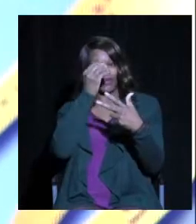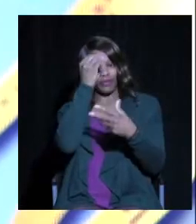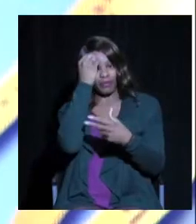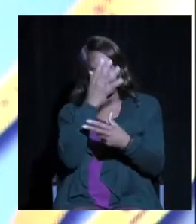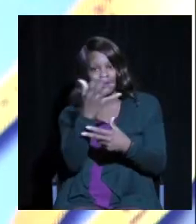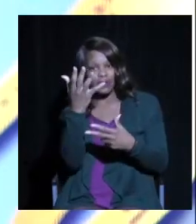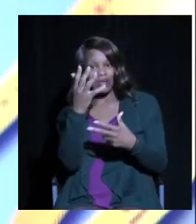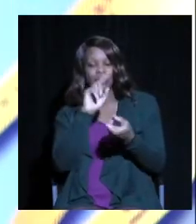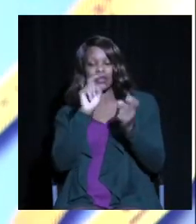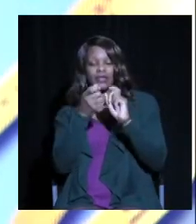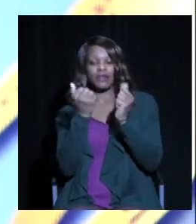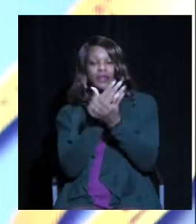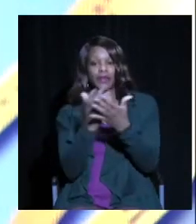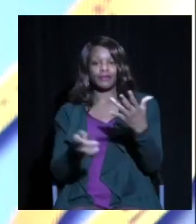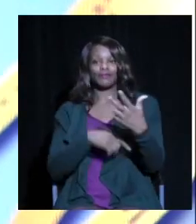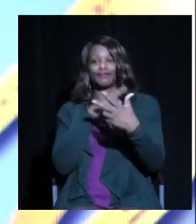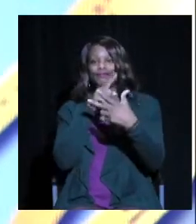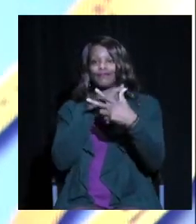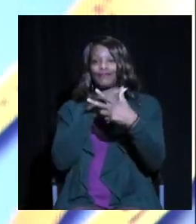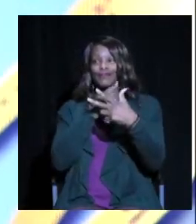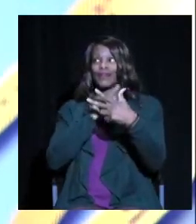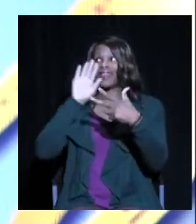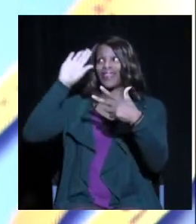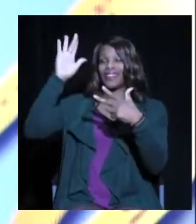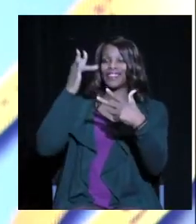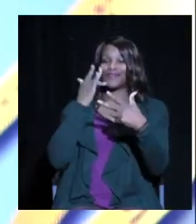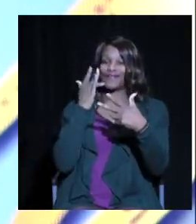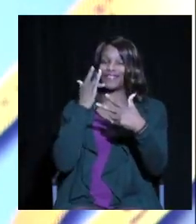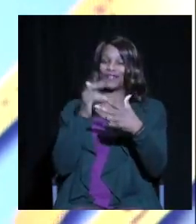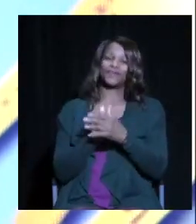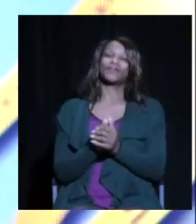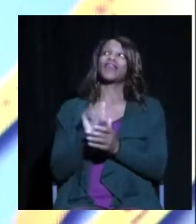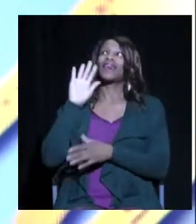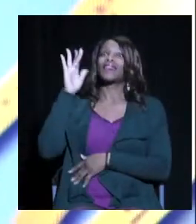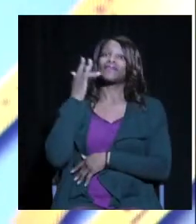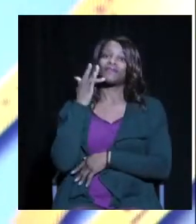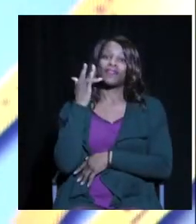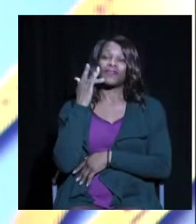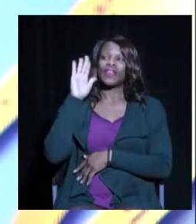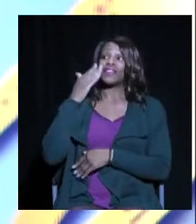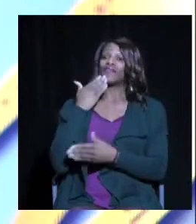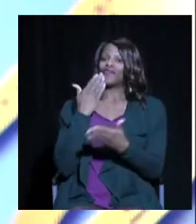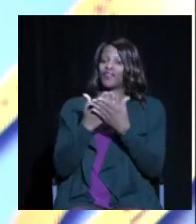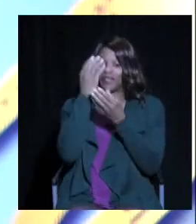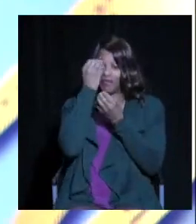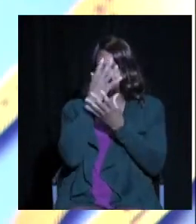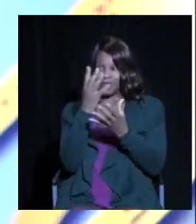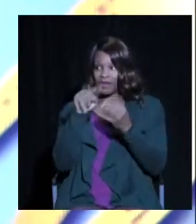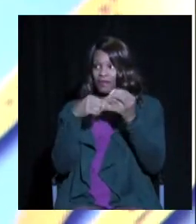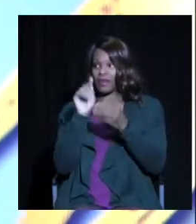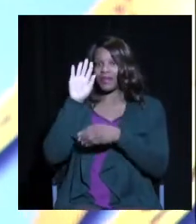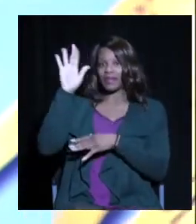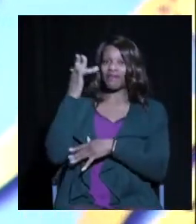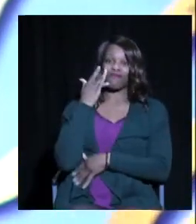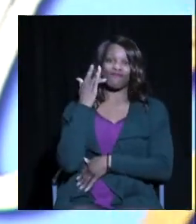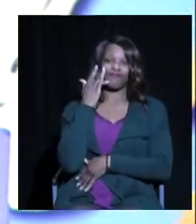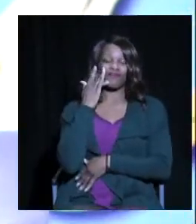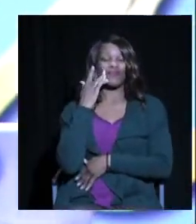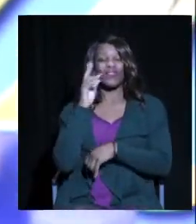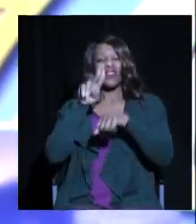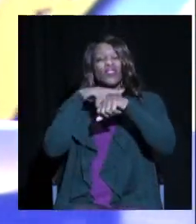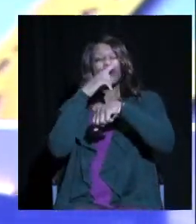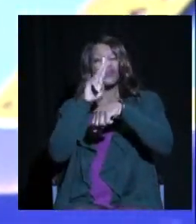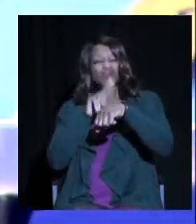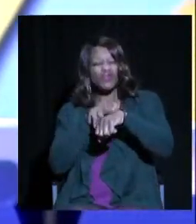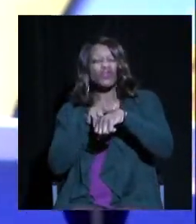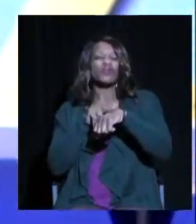changes everything for us. The first one is his favor. The first one is his favor, good news about his favor. Usually we think